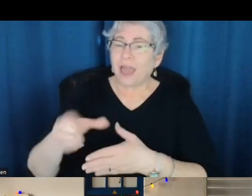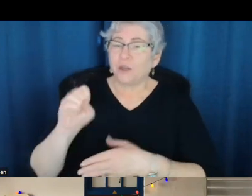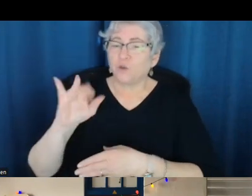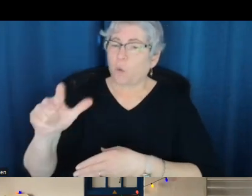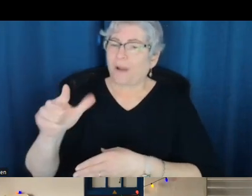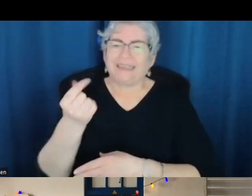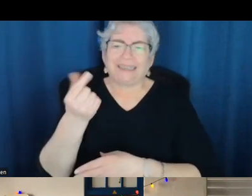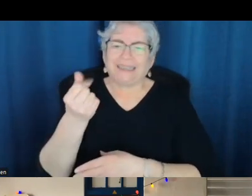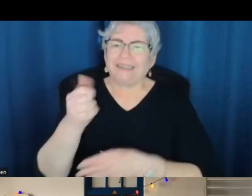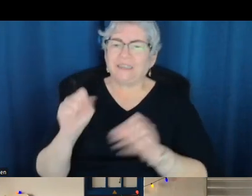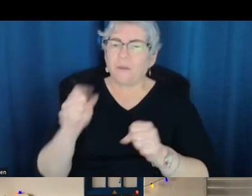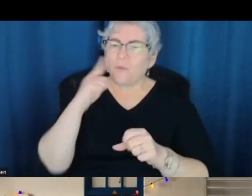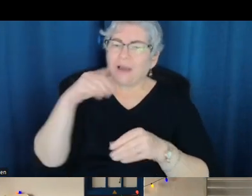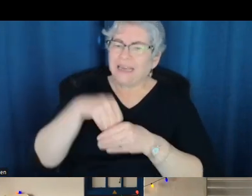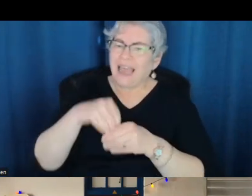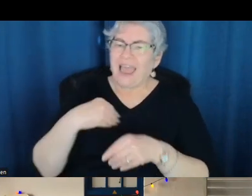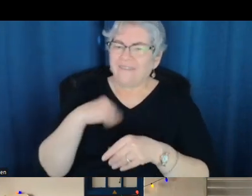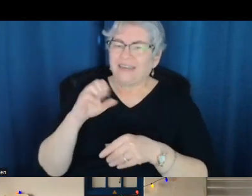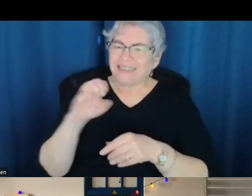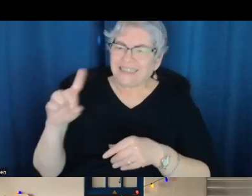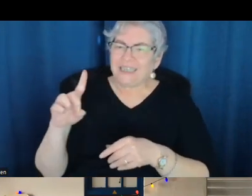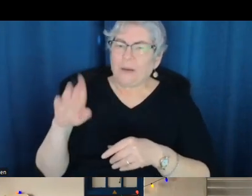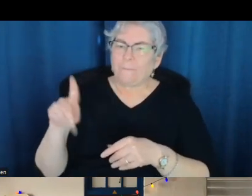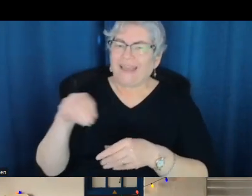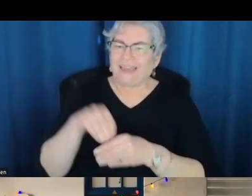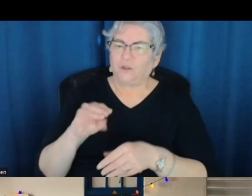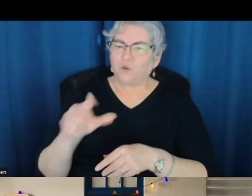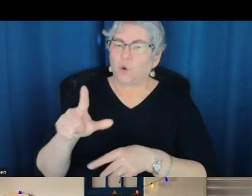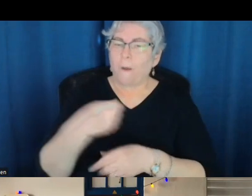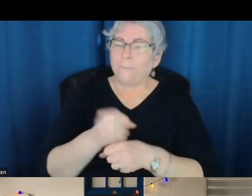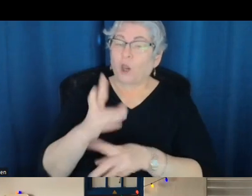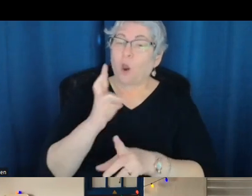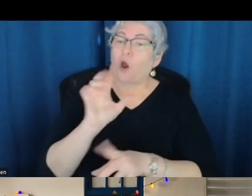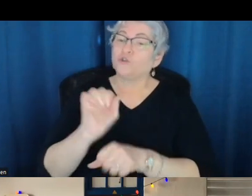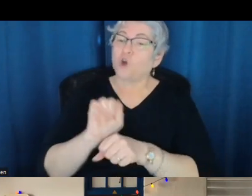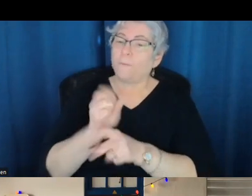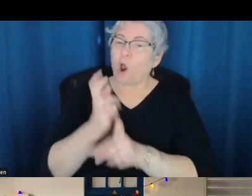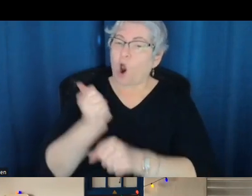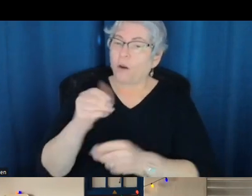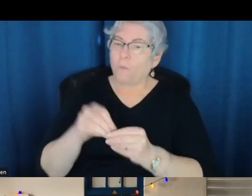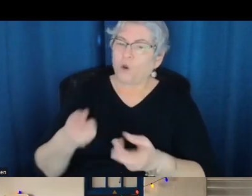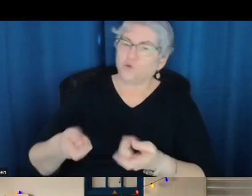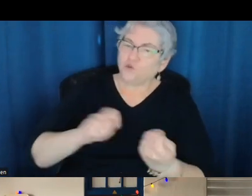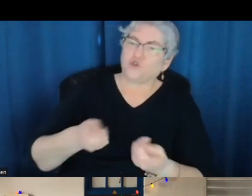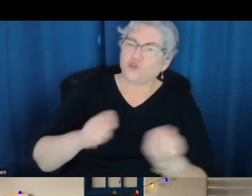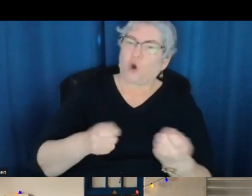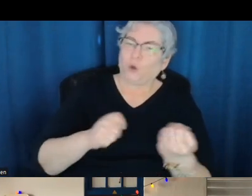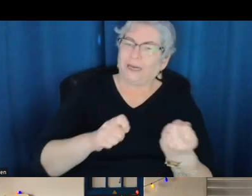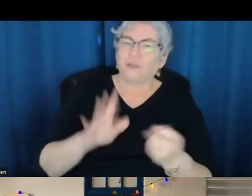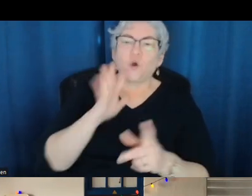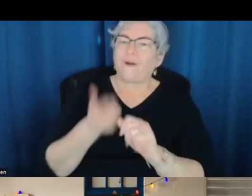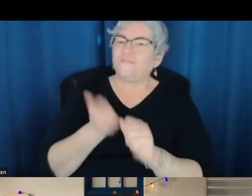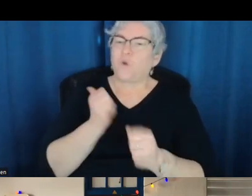there's a seed bank in the soil and you're making your job harder the more you're turning it. So